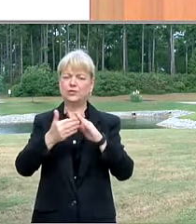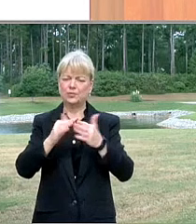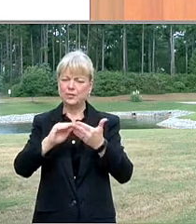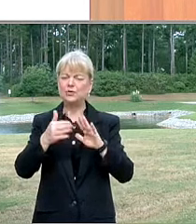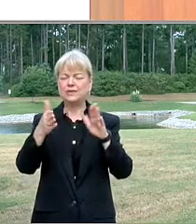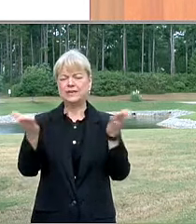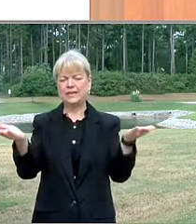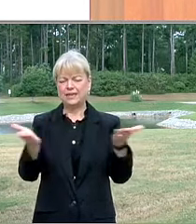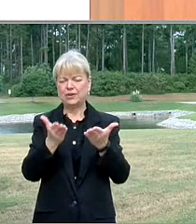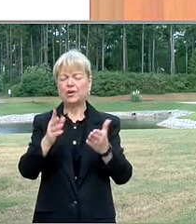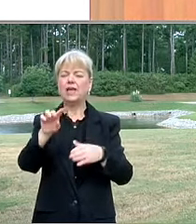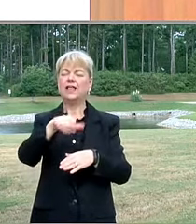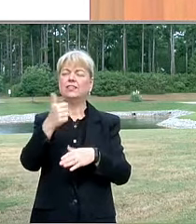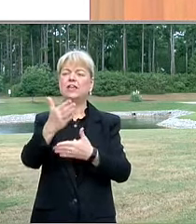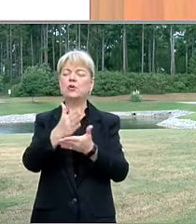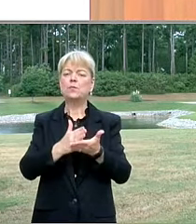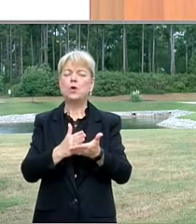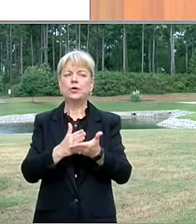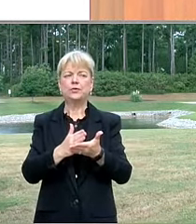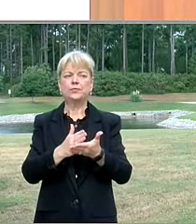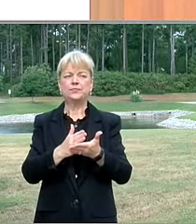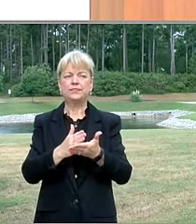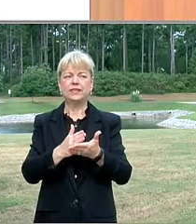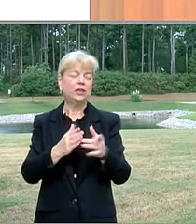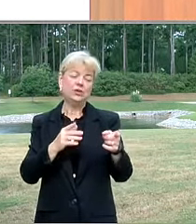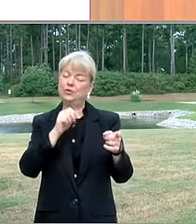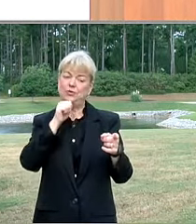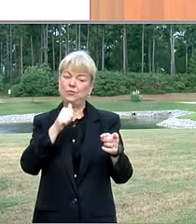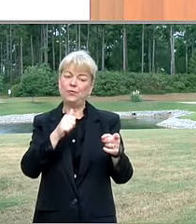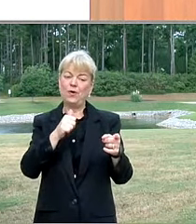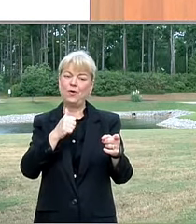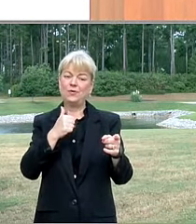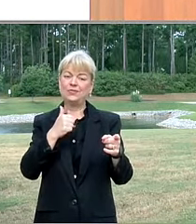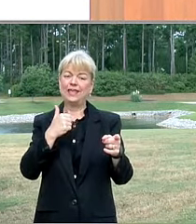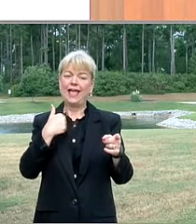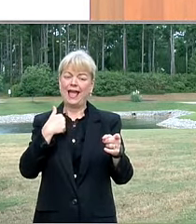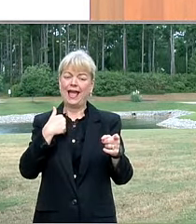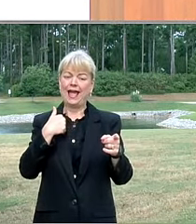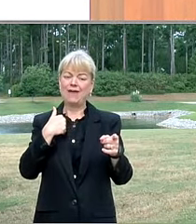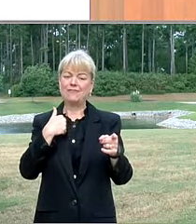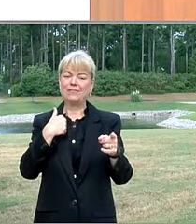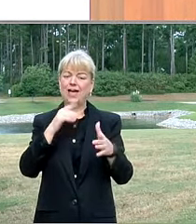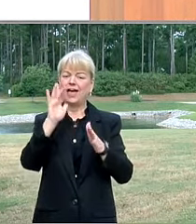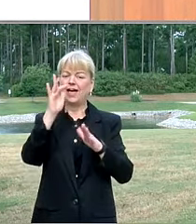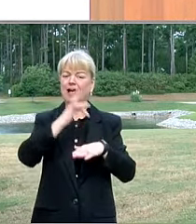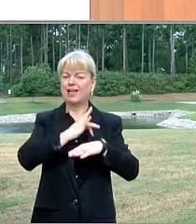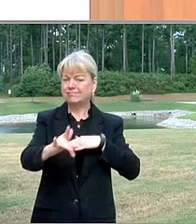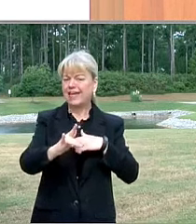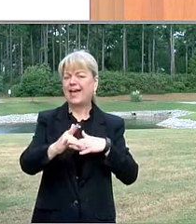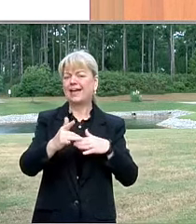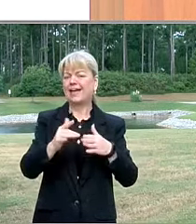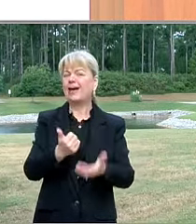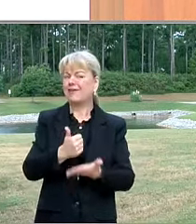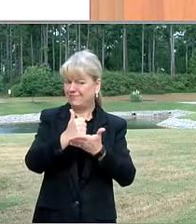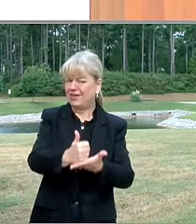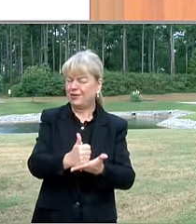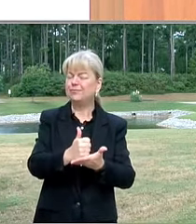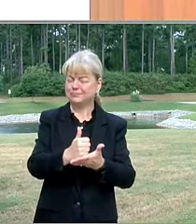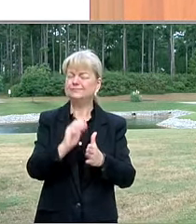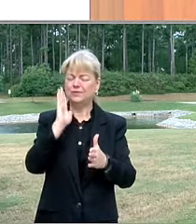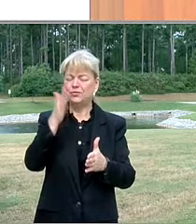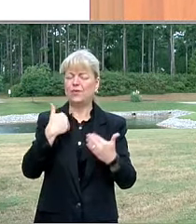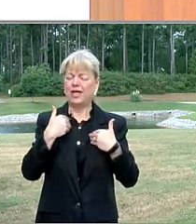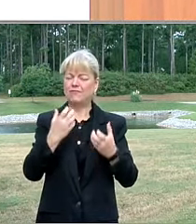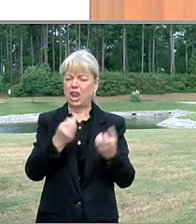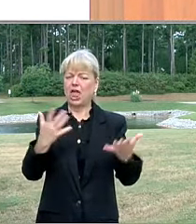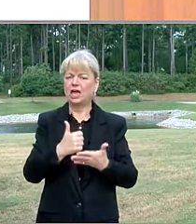And the other piece is he's not going to lack for help. So there's lots of folks here that can help him out. And